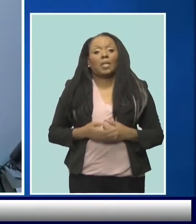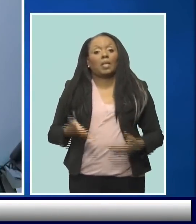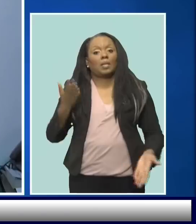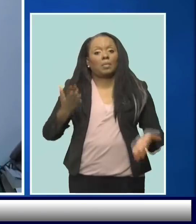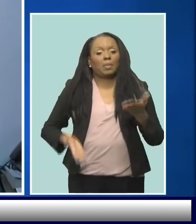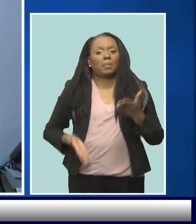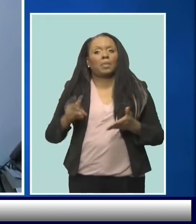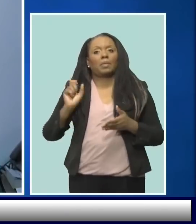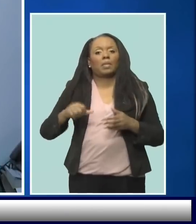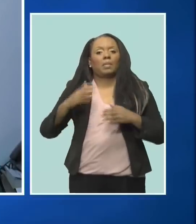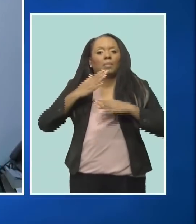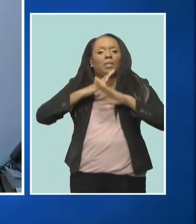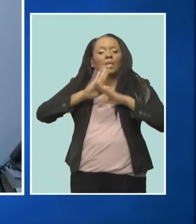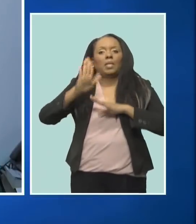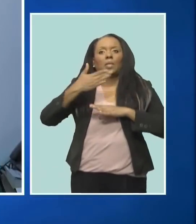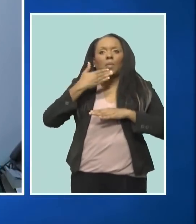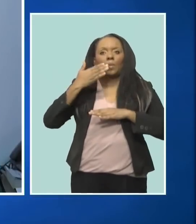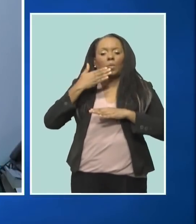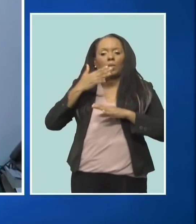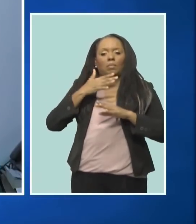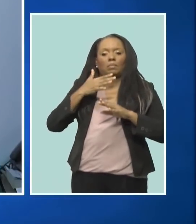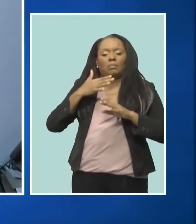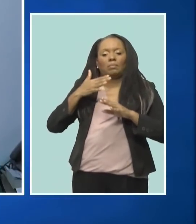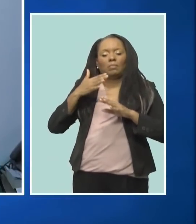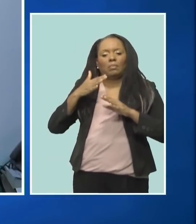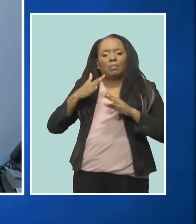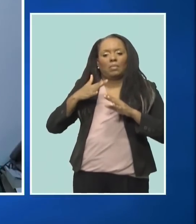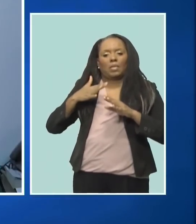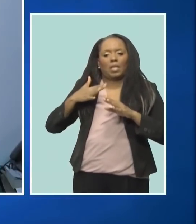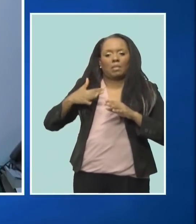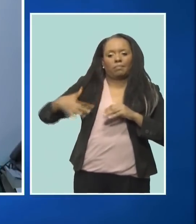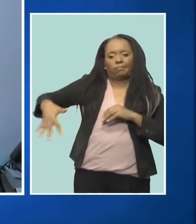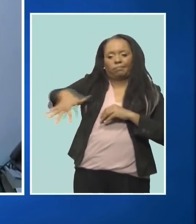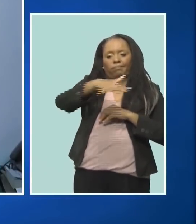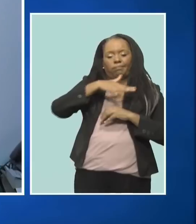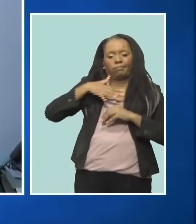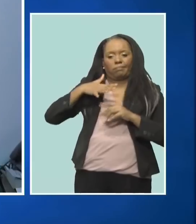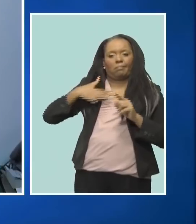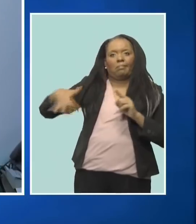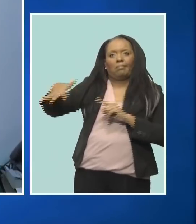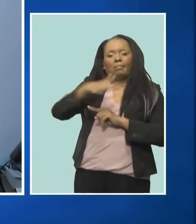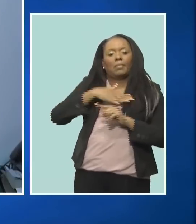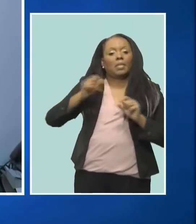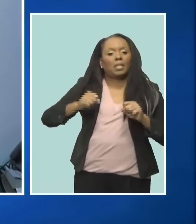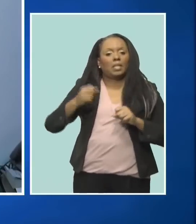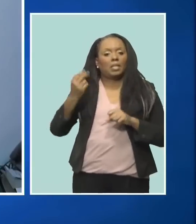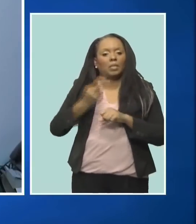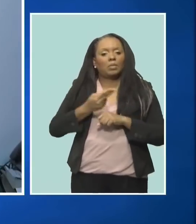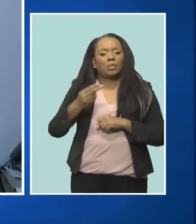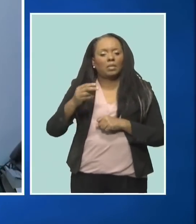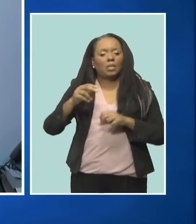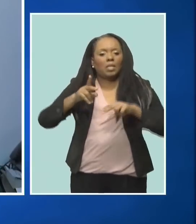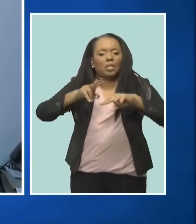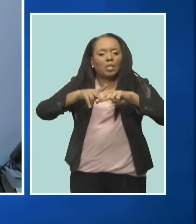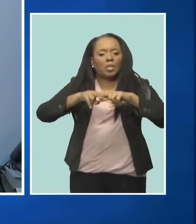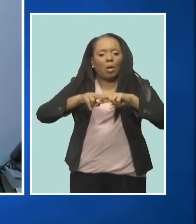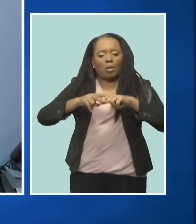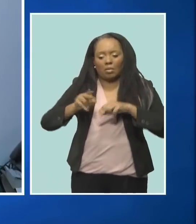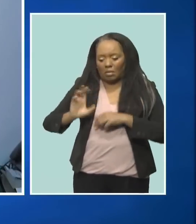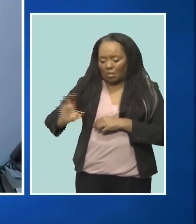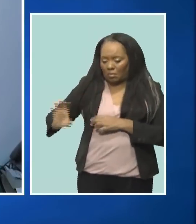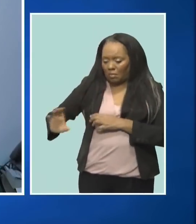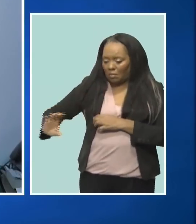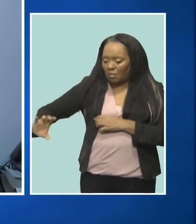the barrier around the home, it can be a number of methods. You can use things like salt. You can use